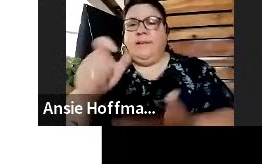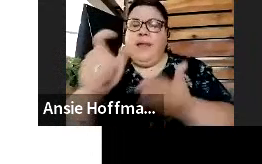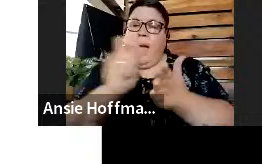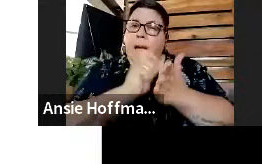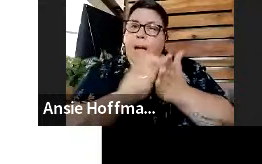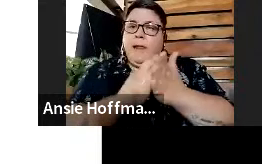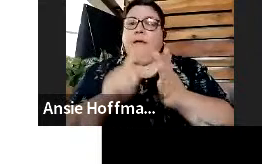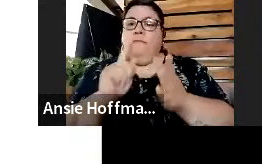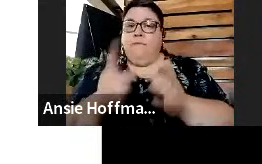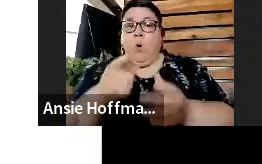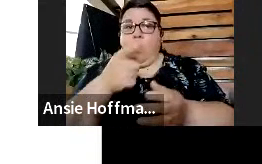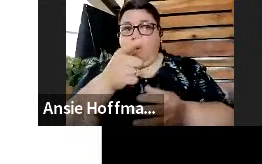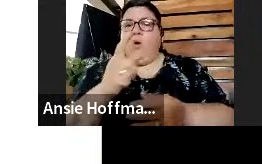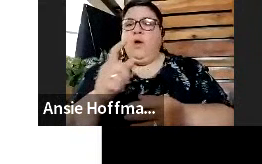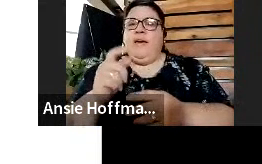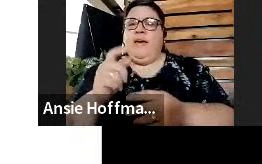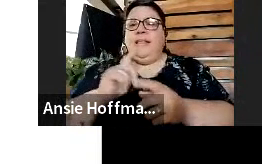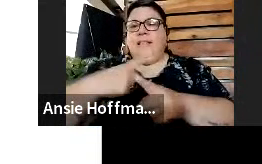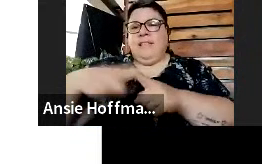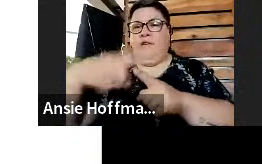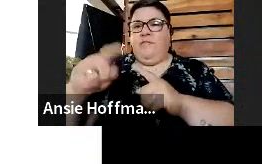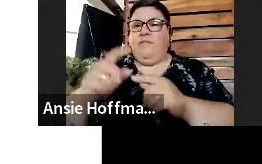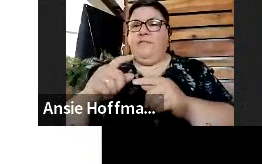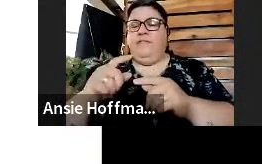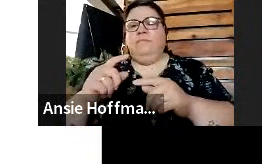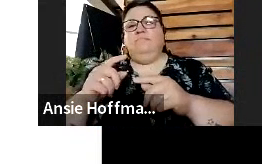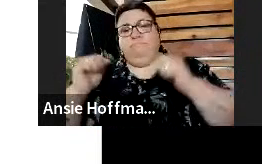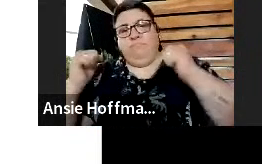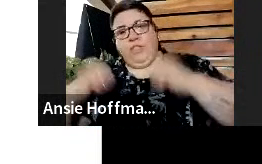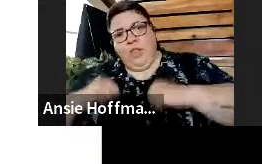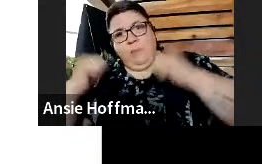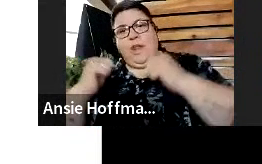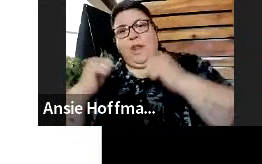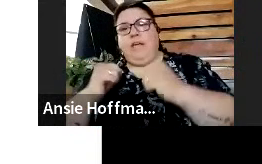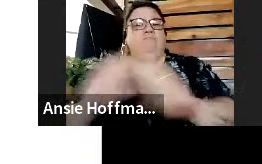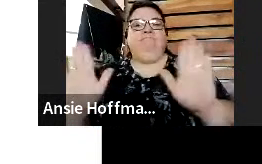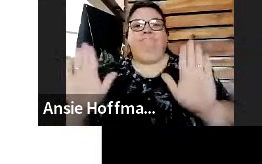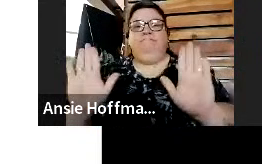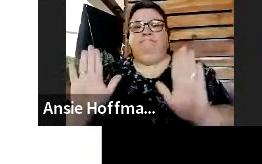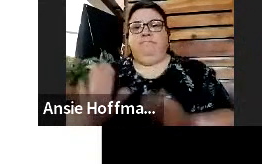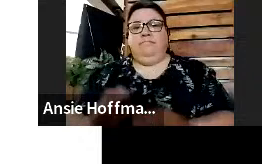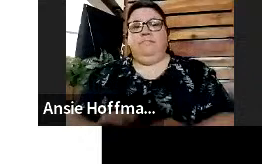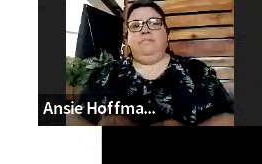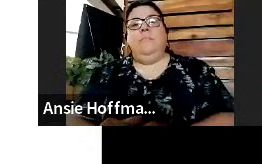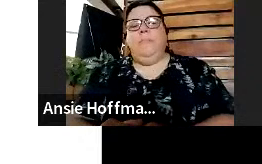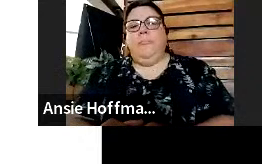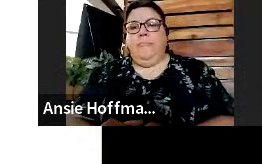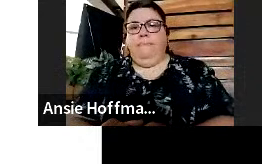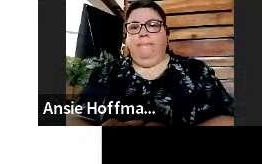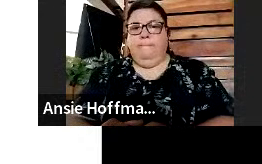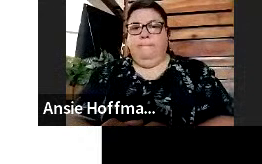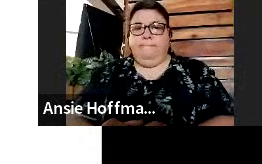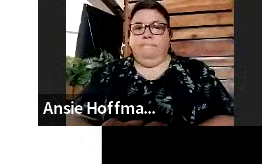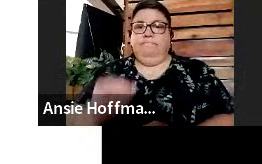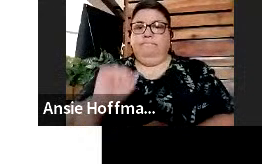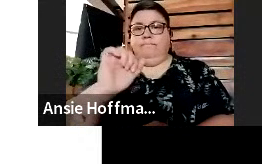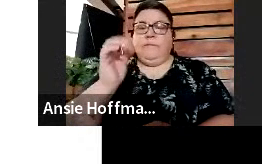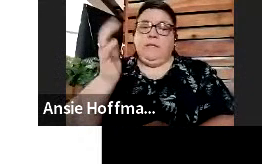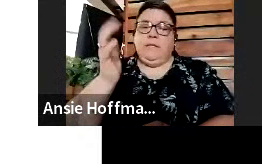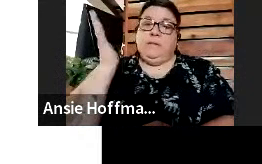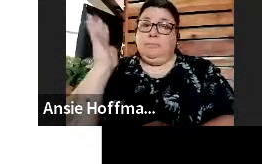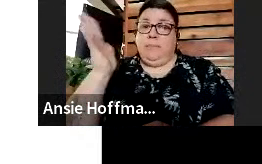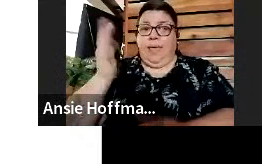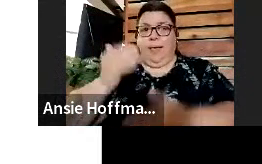tariff determination. At the beginning of the webinar, our speaker referred to